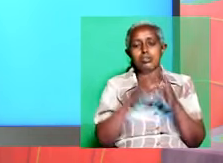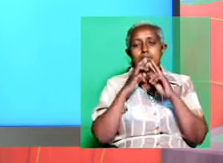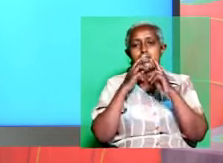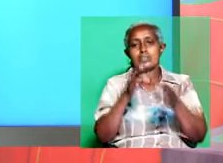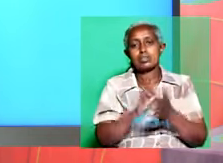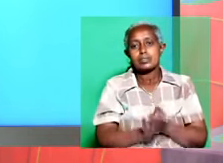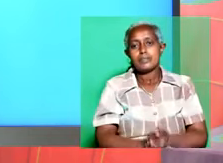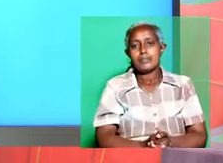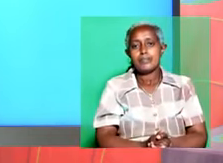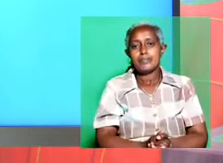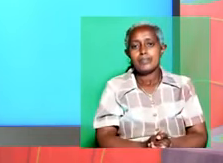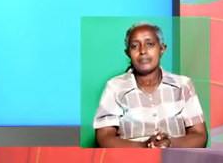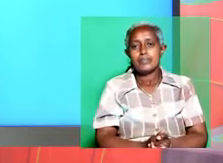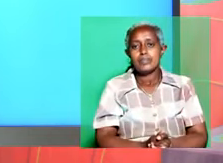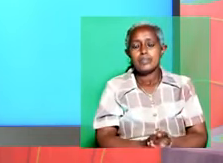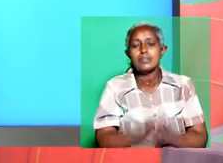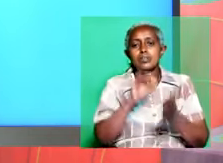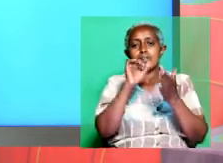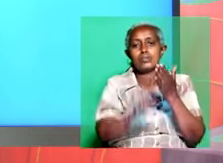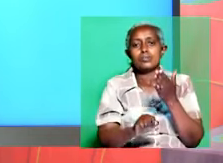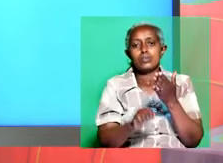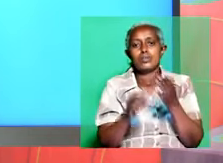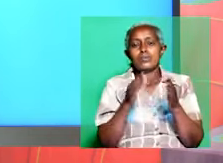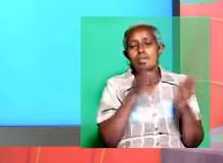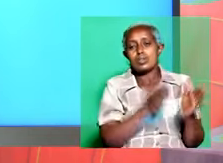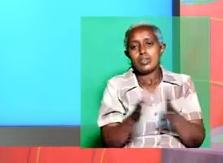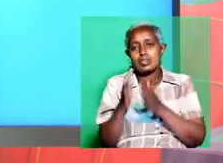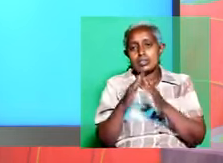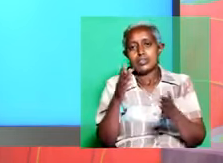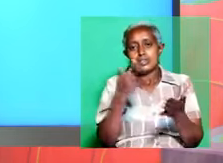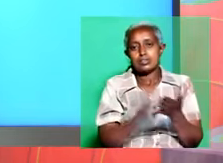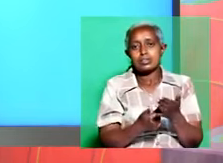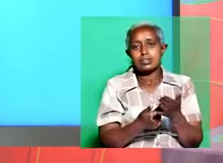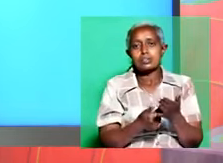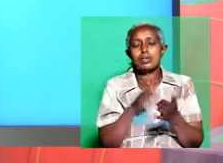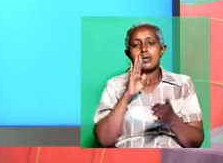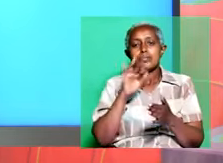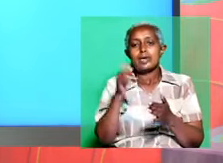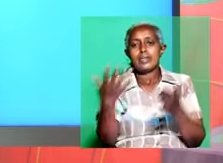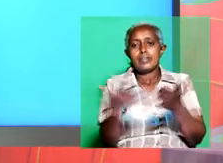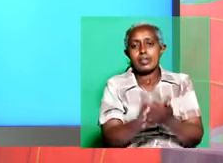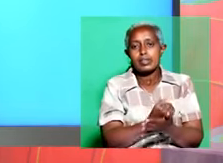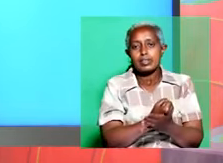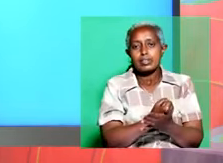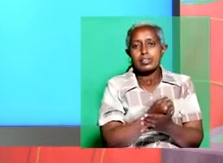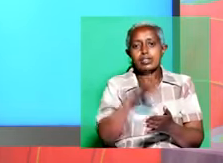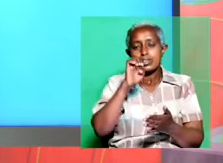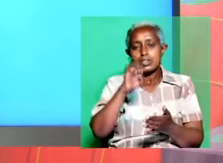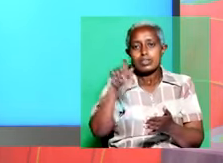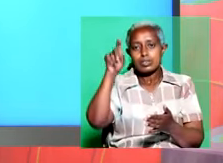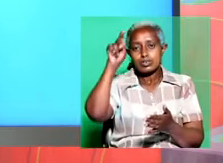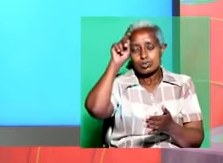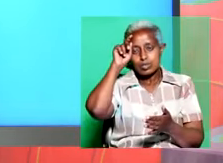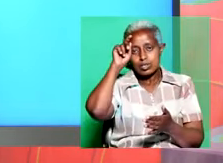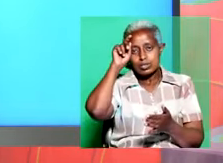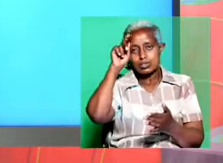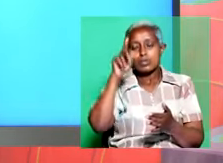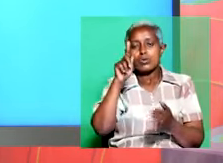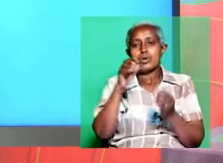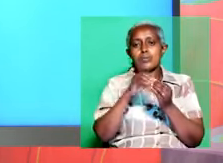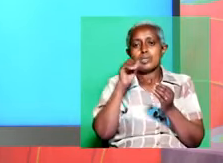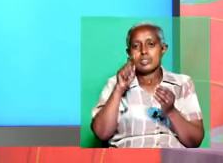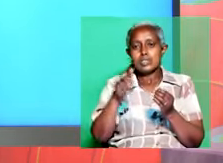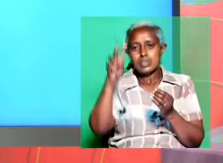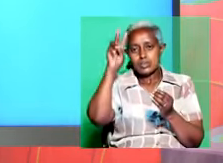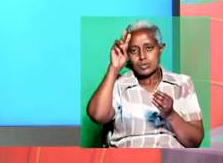answer. So rearranging this by taking e raised to x into 1 plus